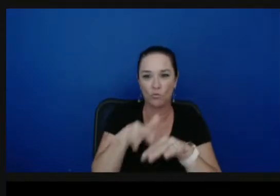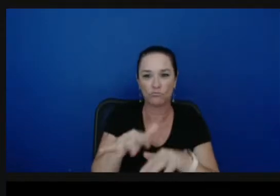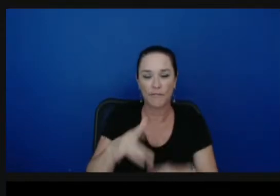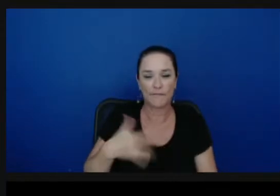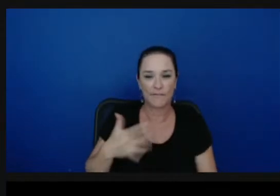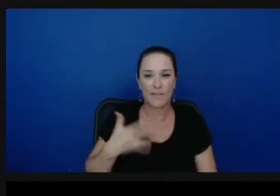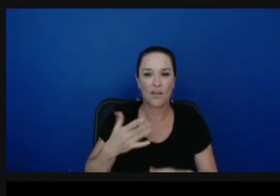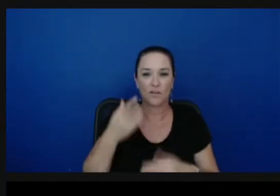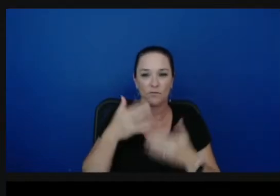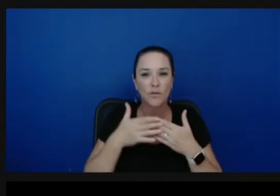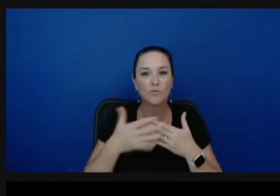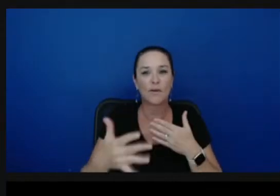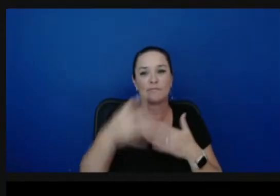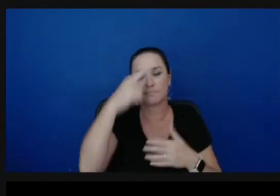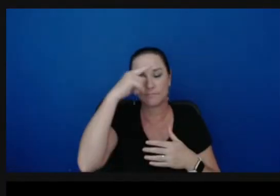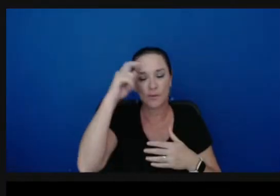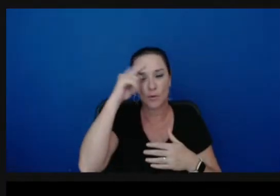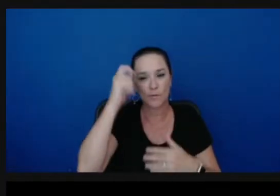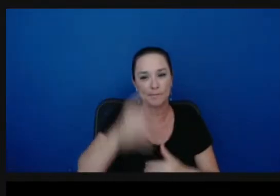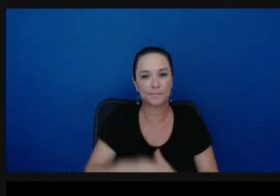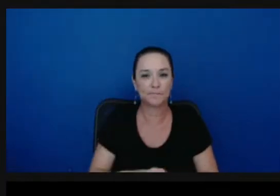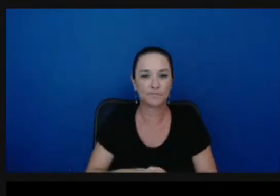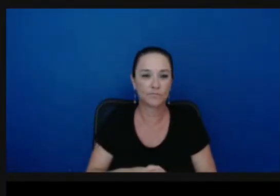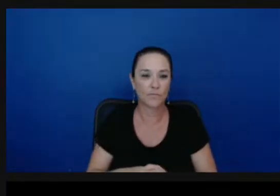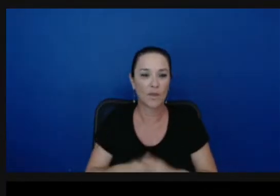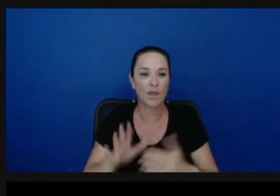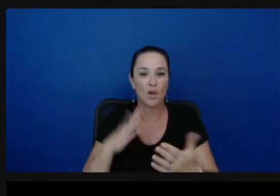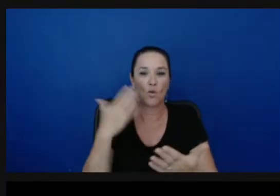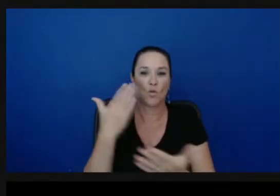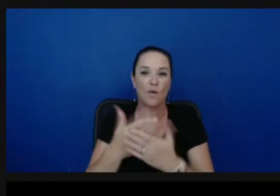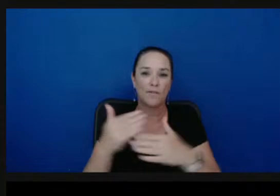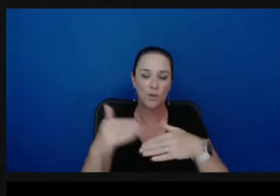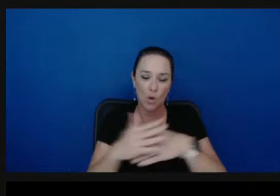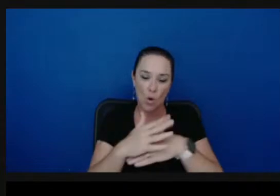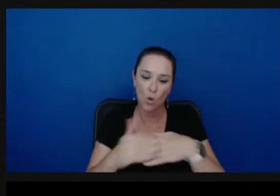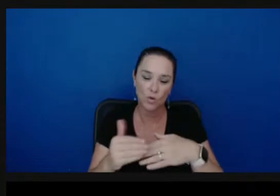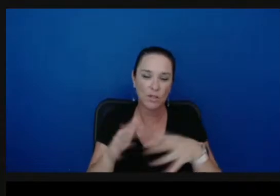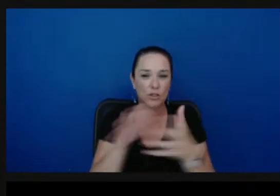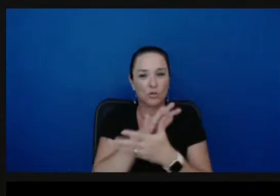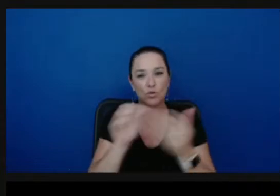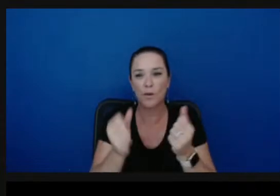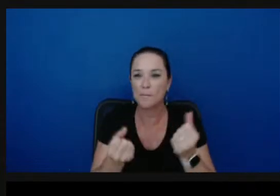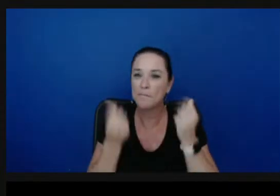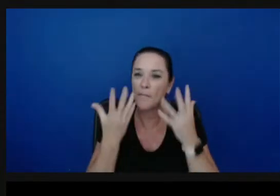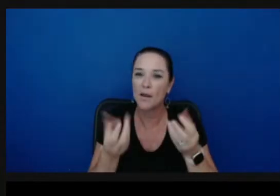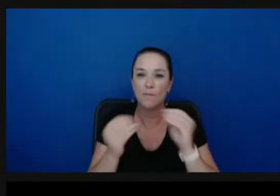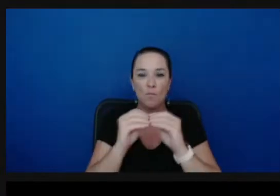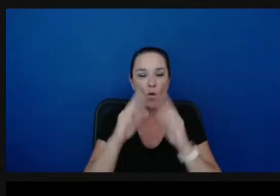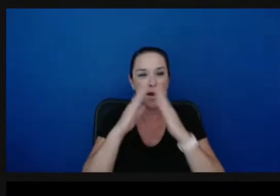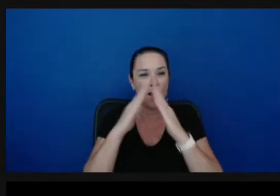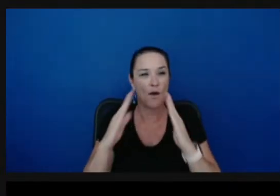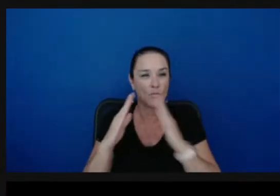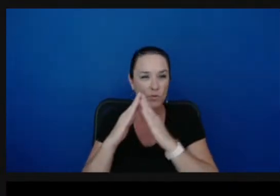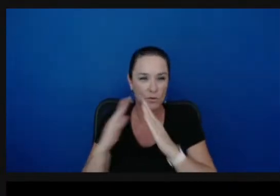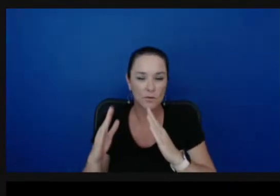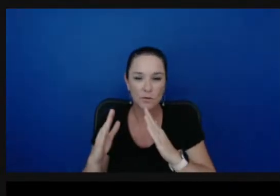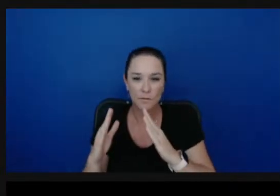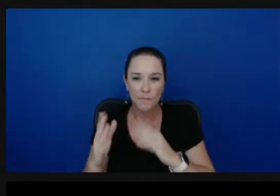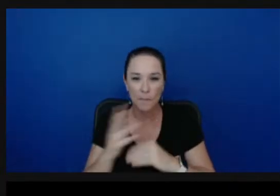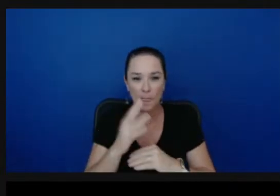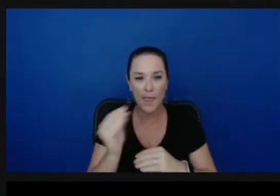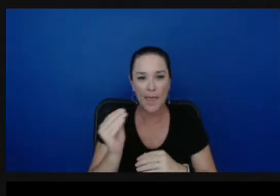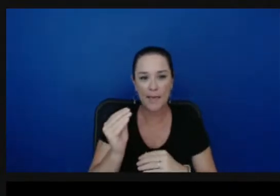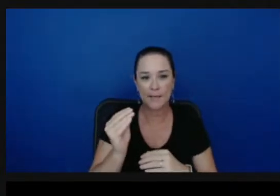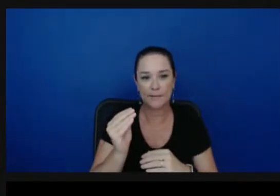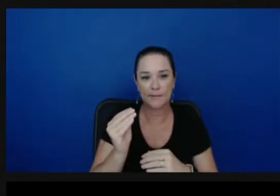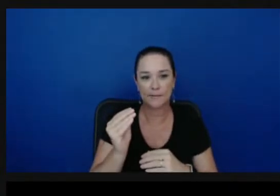summer. Big river of lava that went all the way to the ocean, destroyed a lot more houses, and just